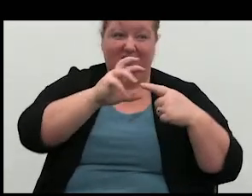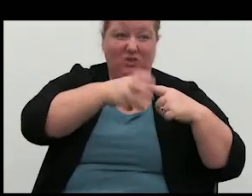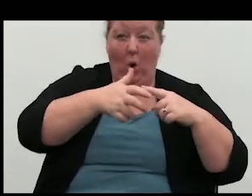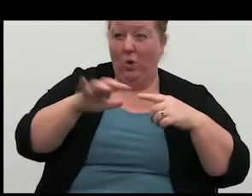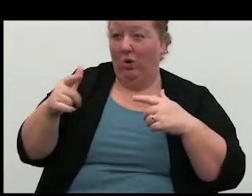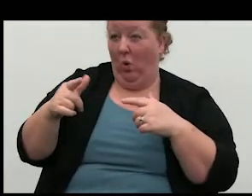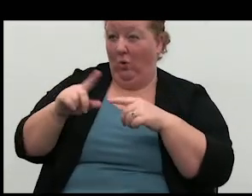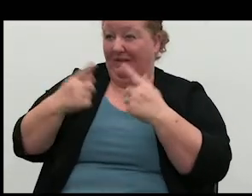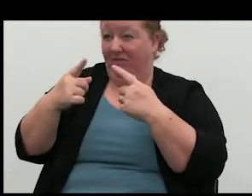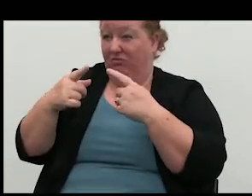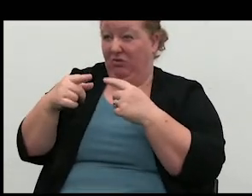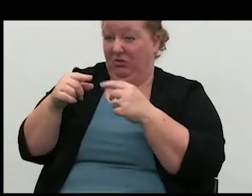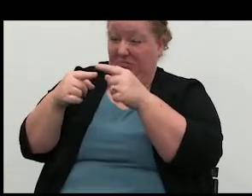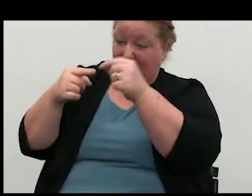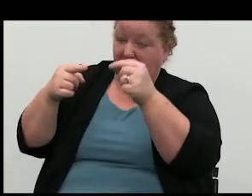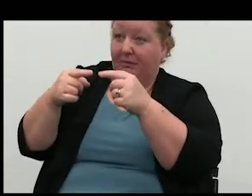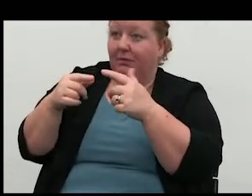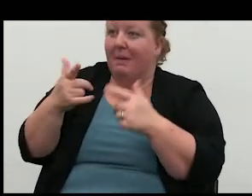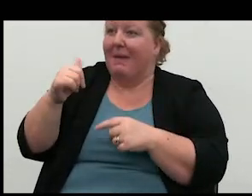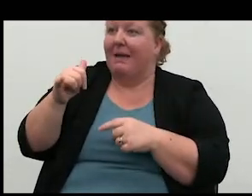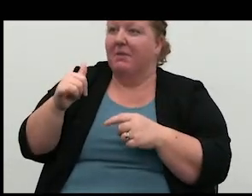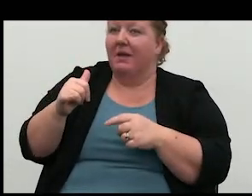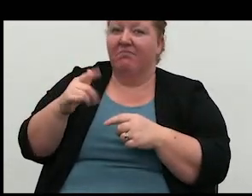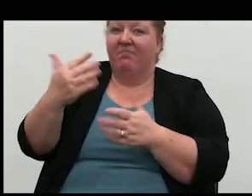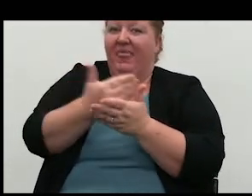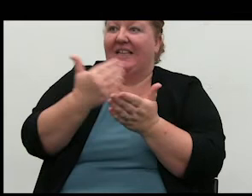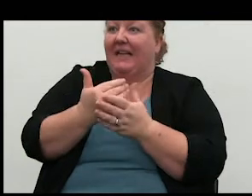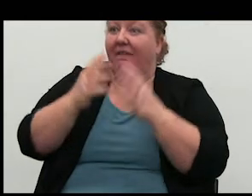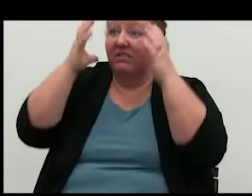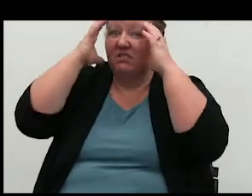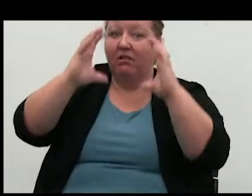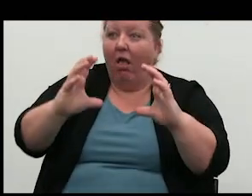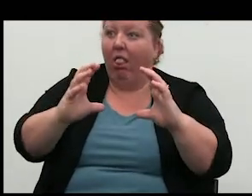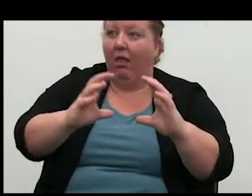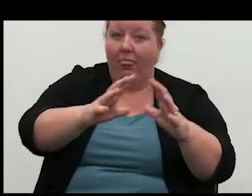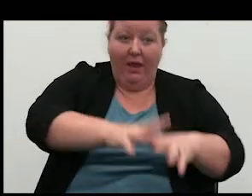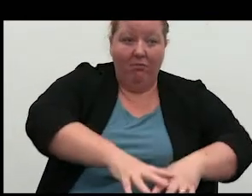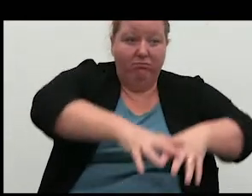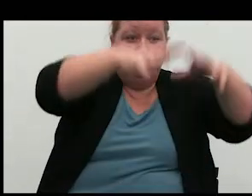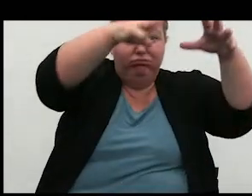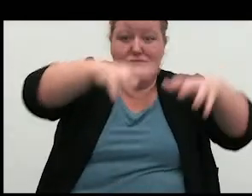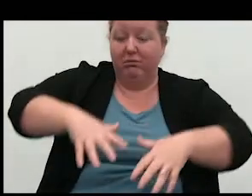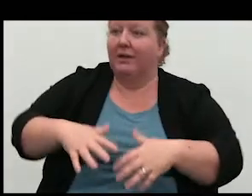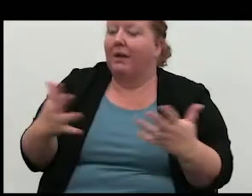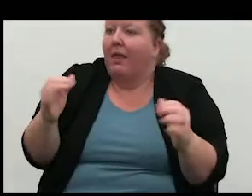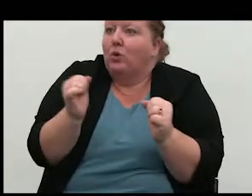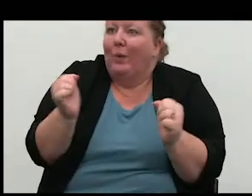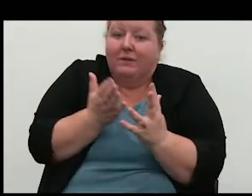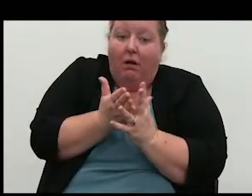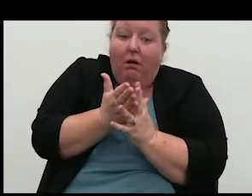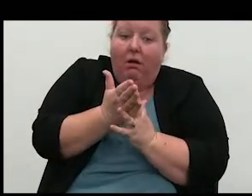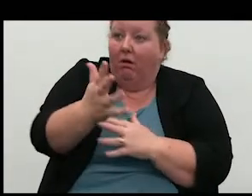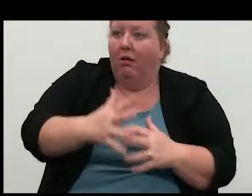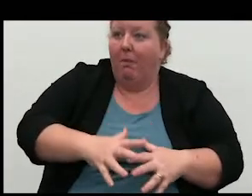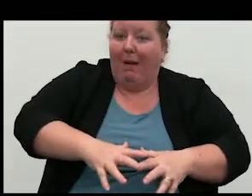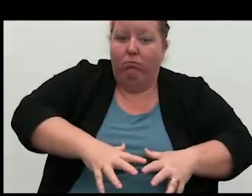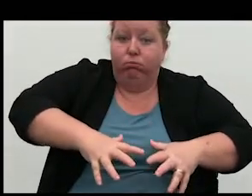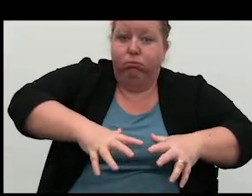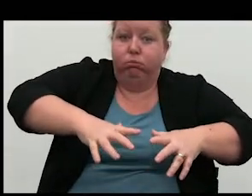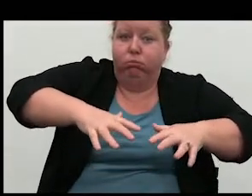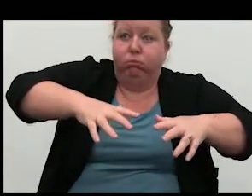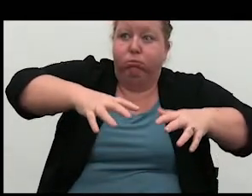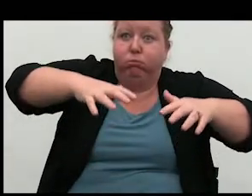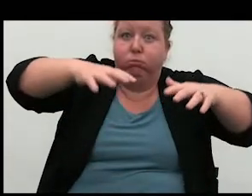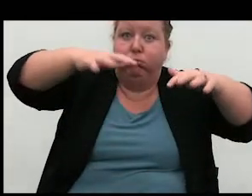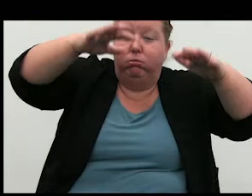they would save the skull and put it in a pile on one side or other of the cave. And as winter went on, the piles got higher